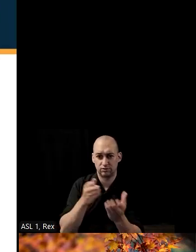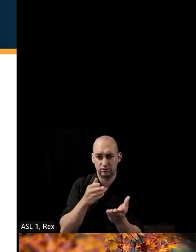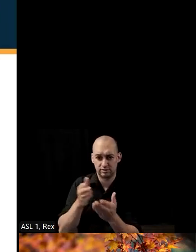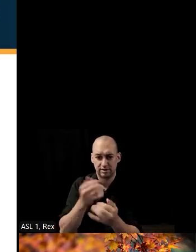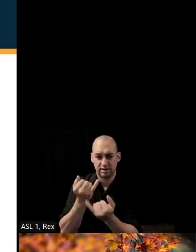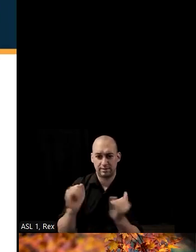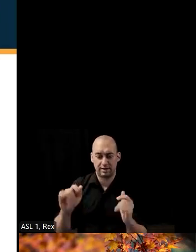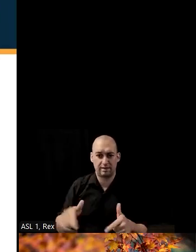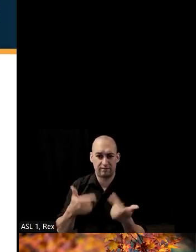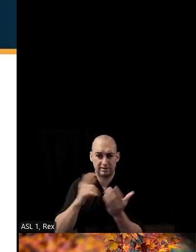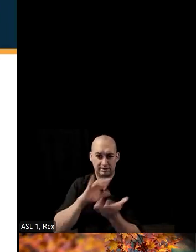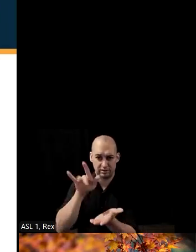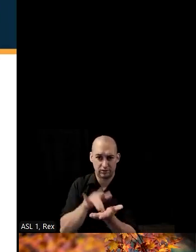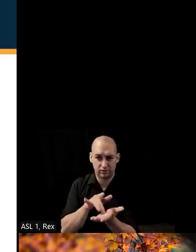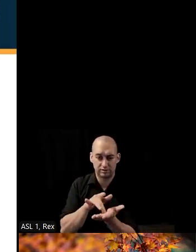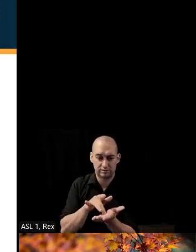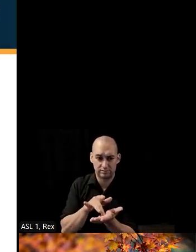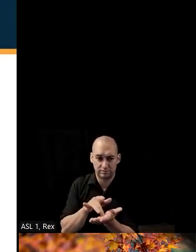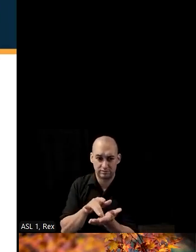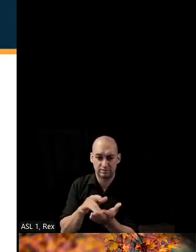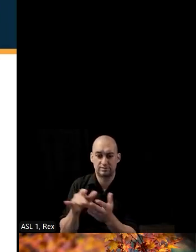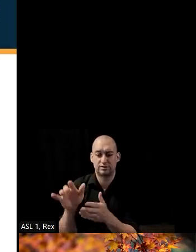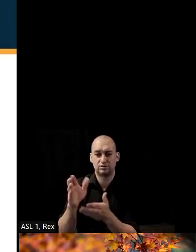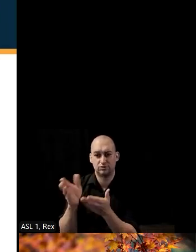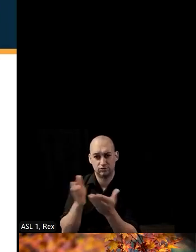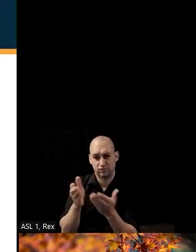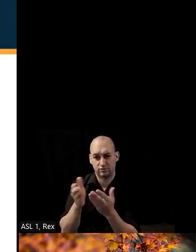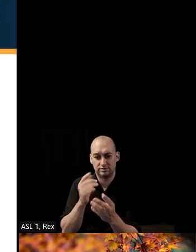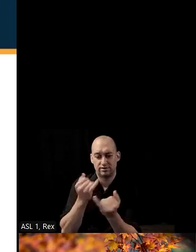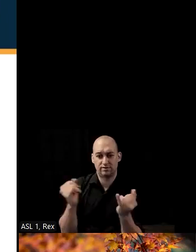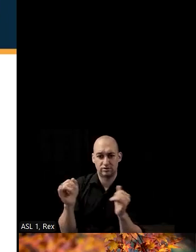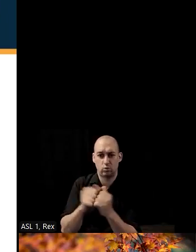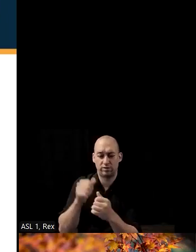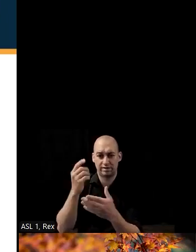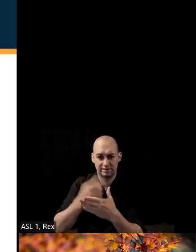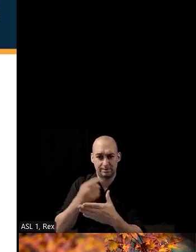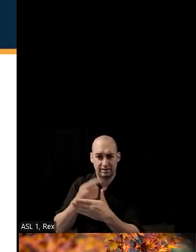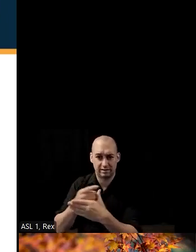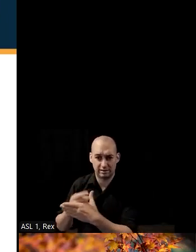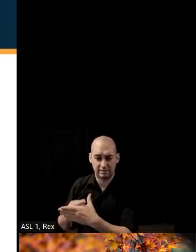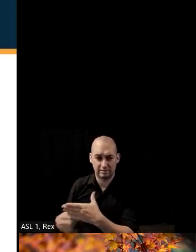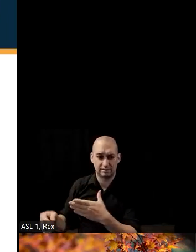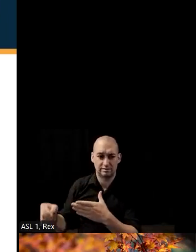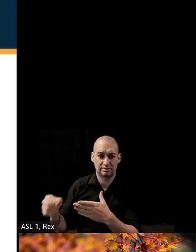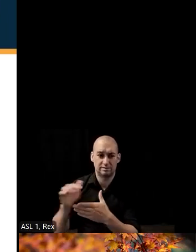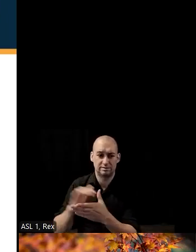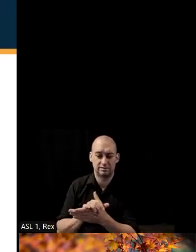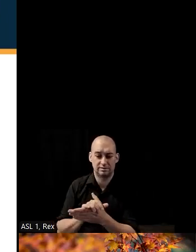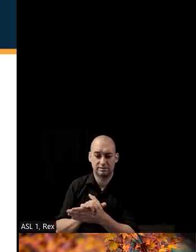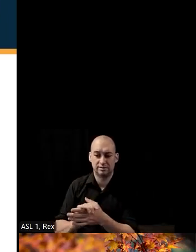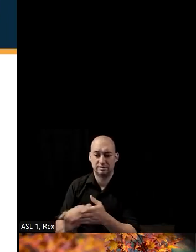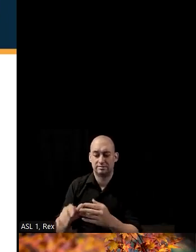living centers, which serve individuals with disabilities on a variety of similar